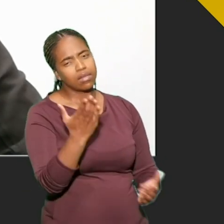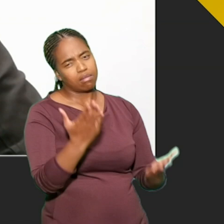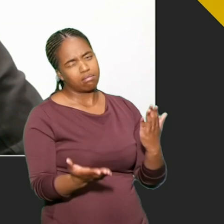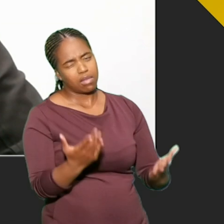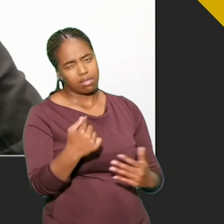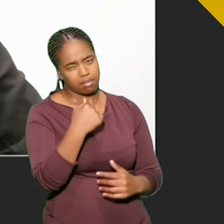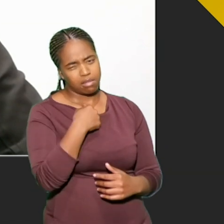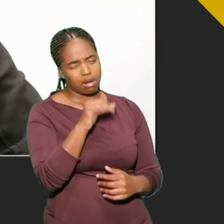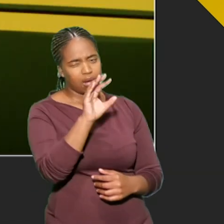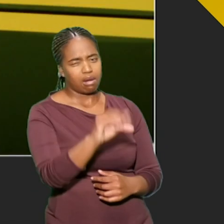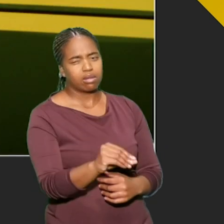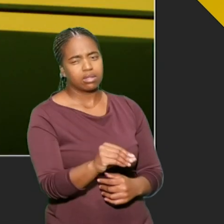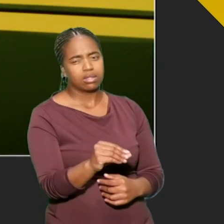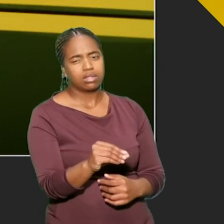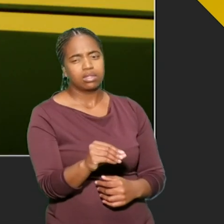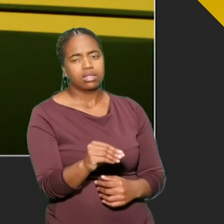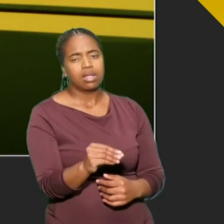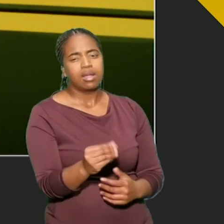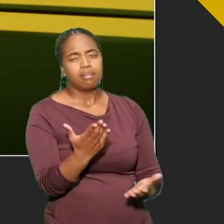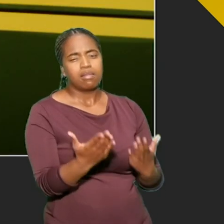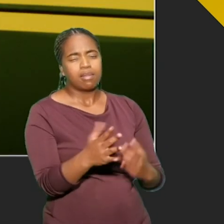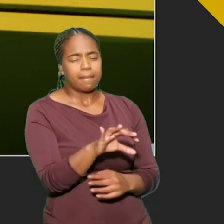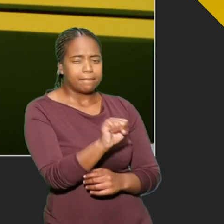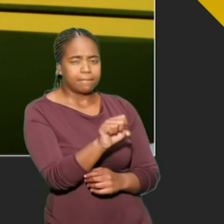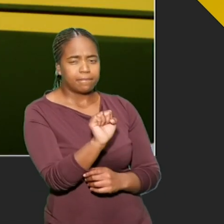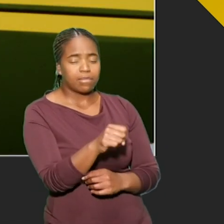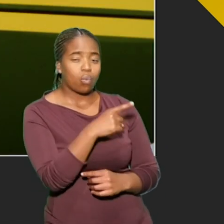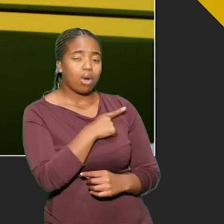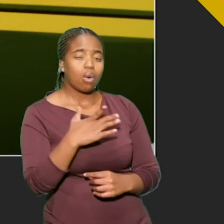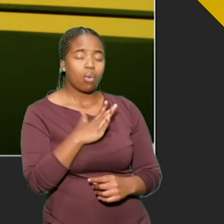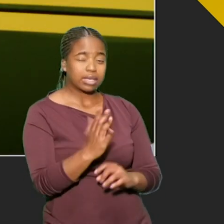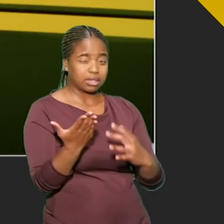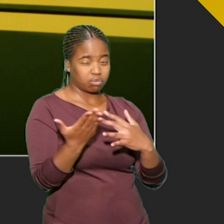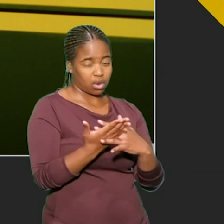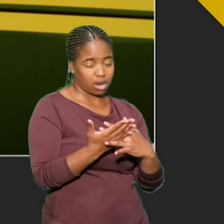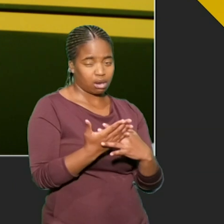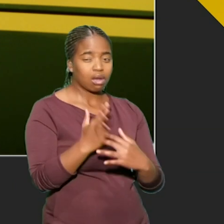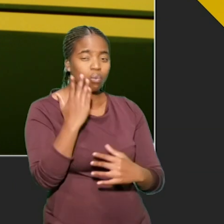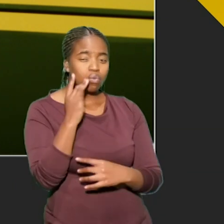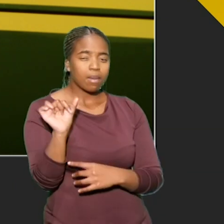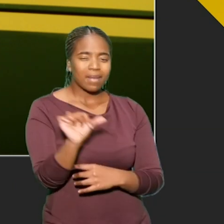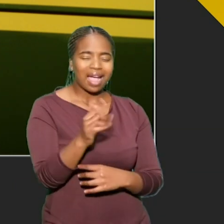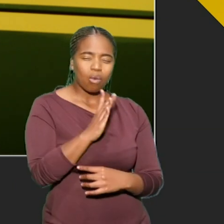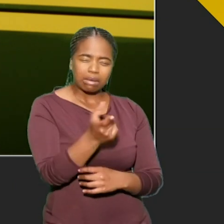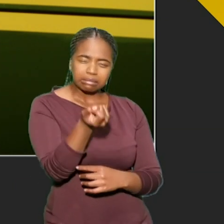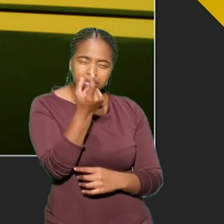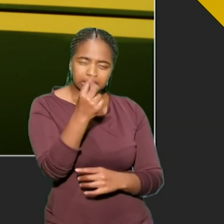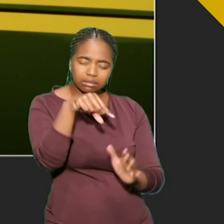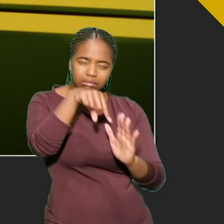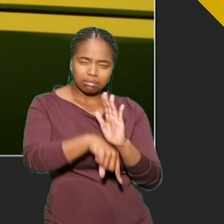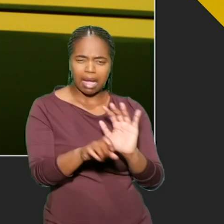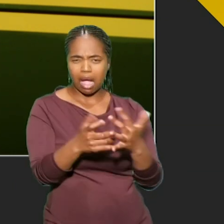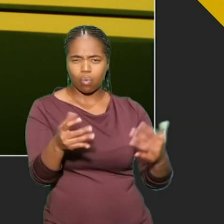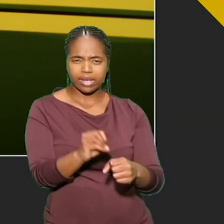And Puti, Utuibambe Lapo, essentially, getting to Lubamba Ganani, because I want us to go to an ad break. And Besbuya, I also want to understand with how